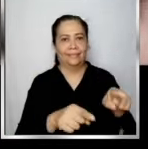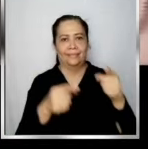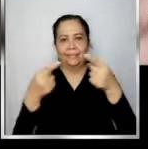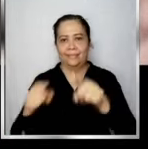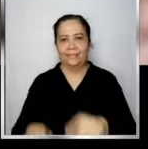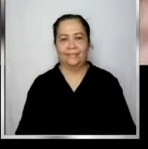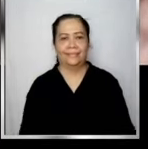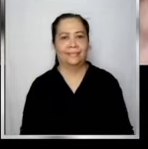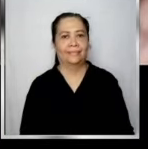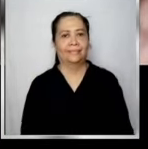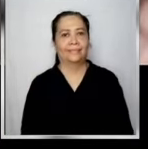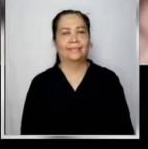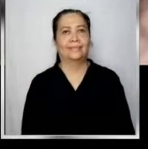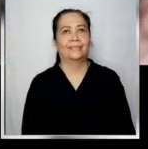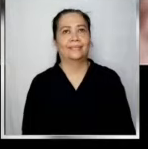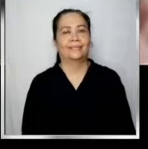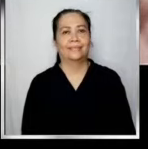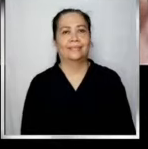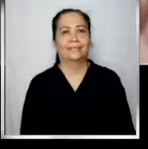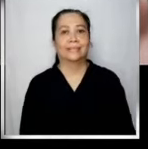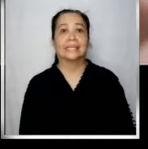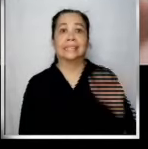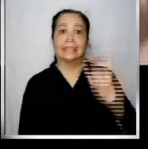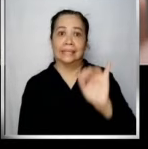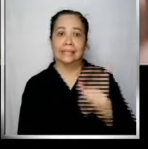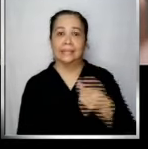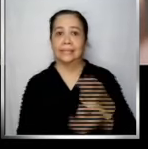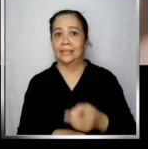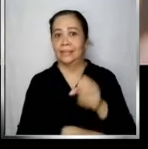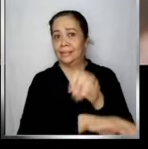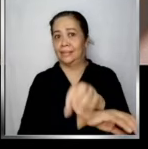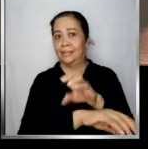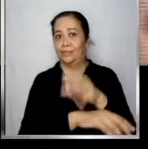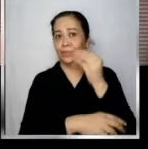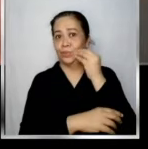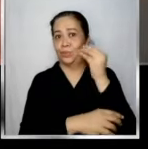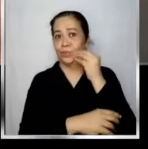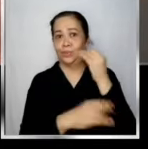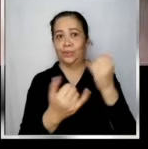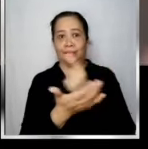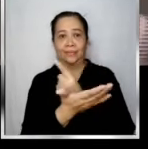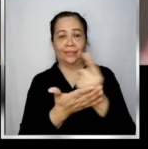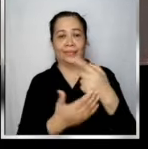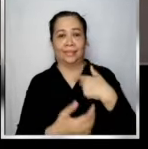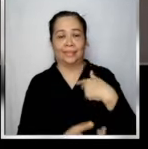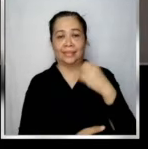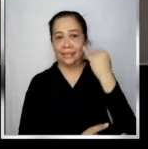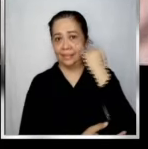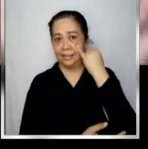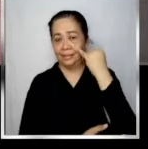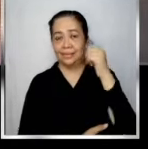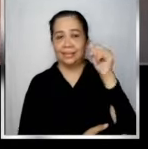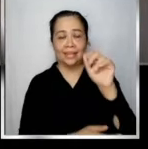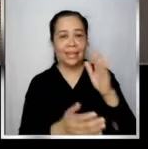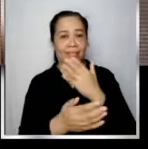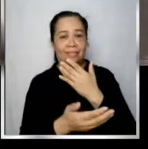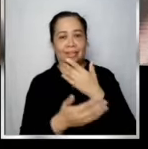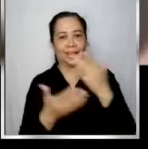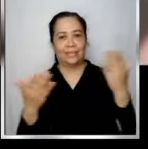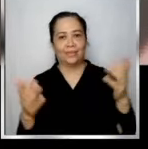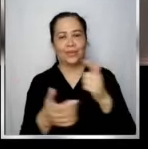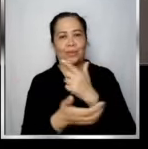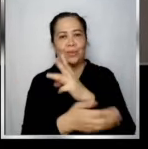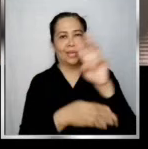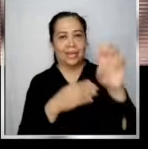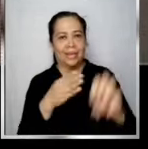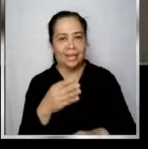Thank you. And that's it for my chika from home for this week. Ako po si Adeliana. Have a great weekend, mga kapuso. I am still